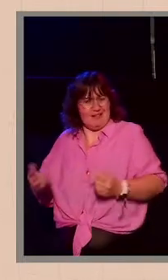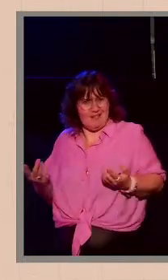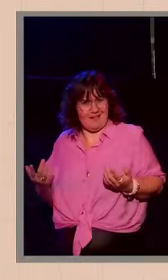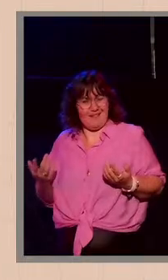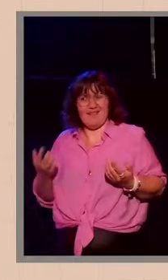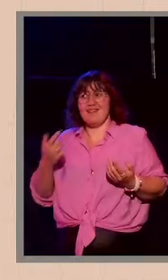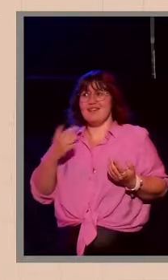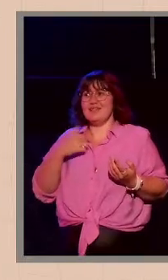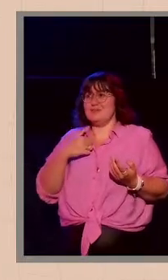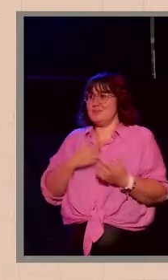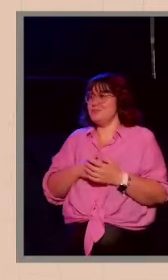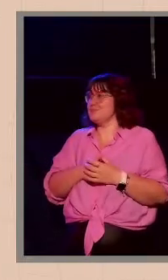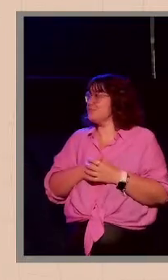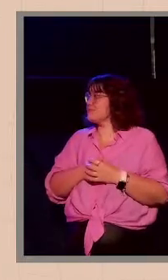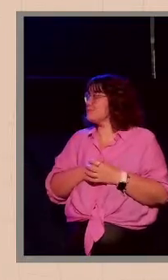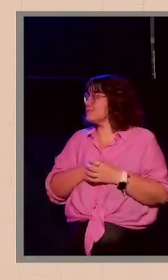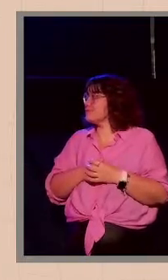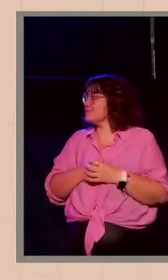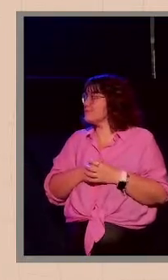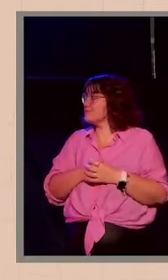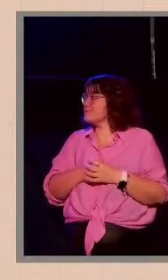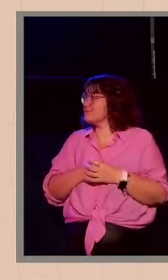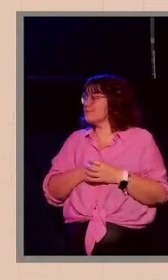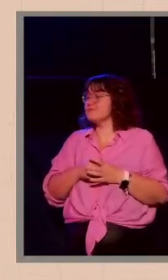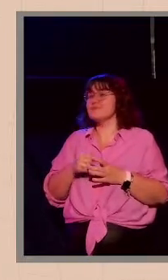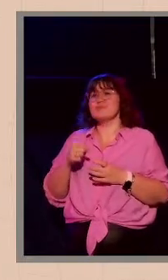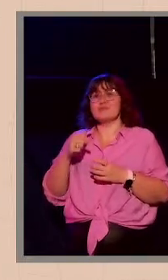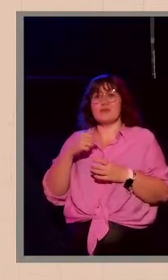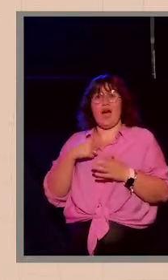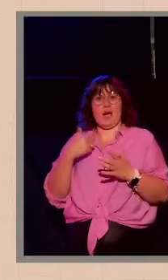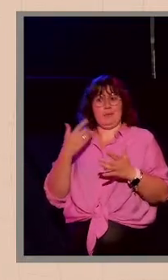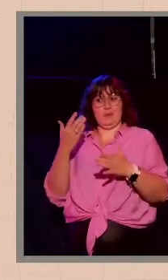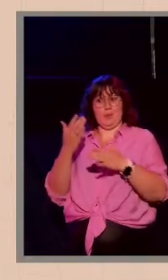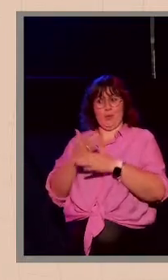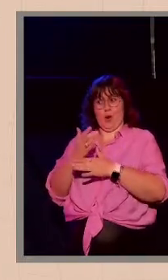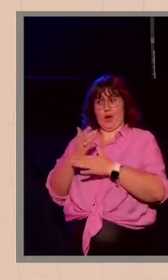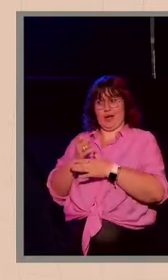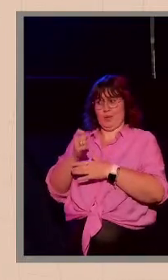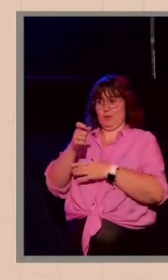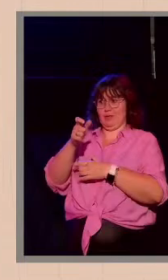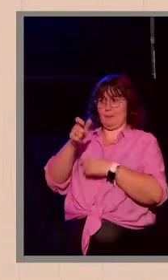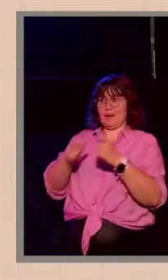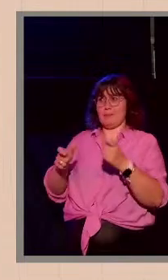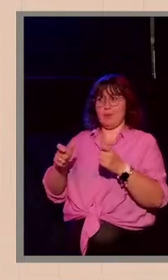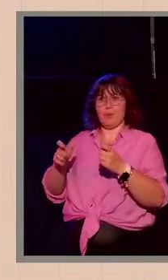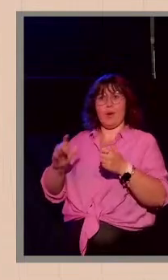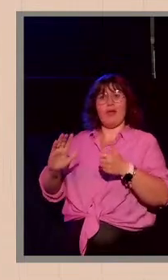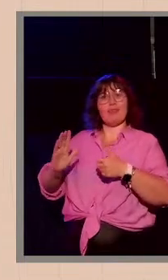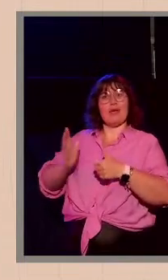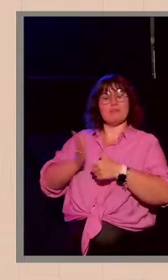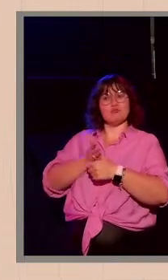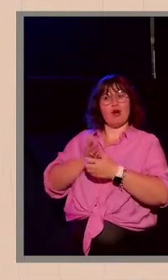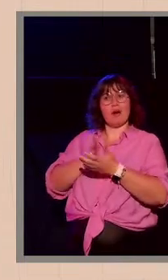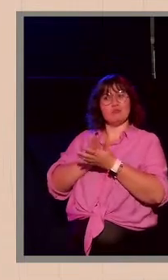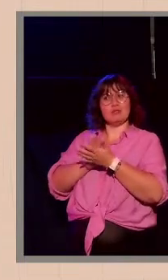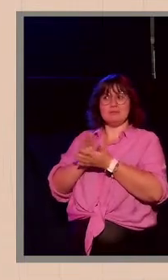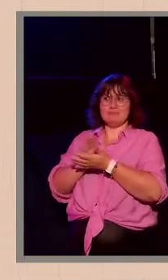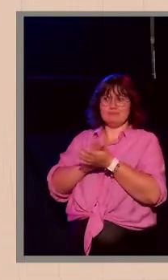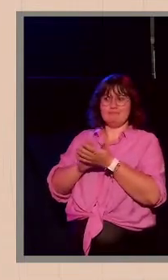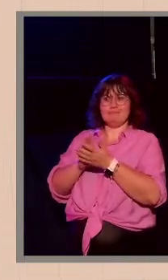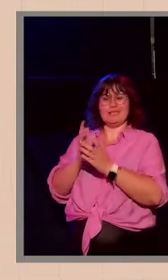as I've been working more with people who don't have language as a primary means of